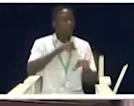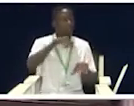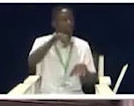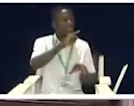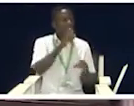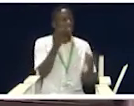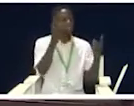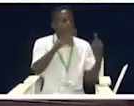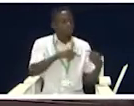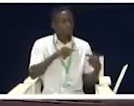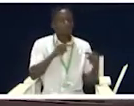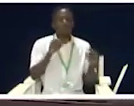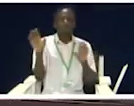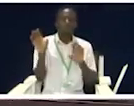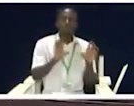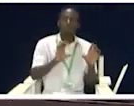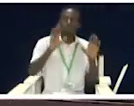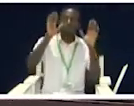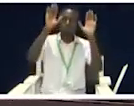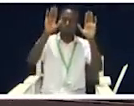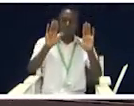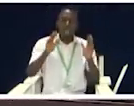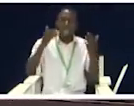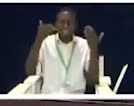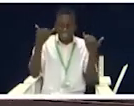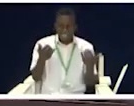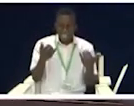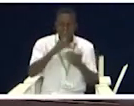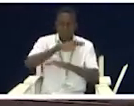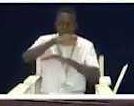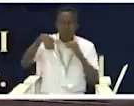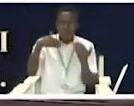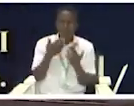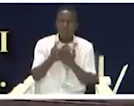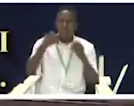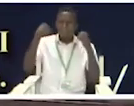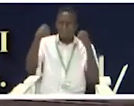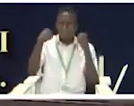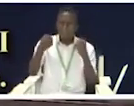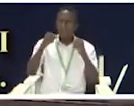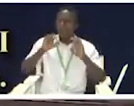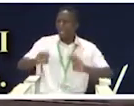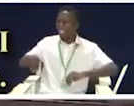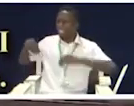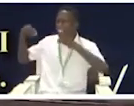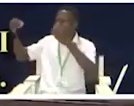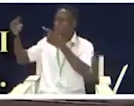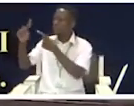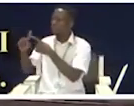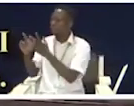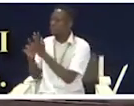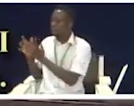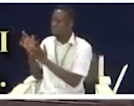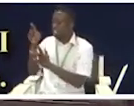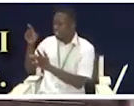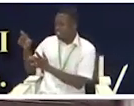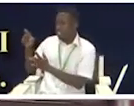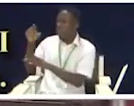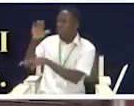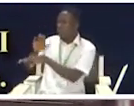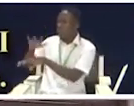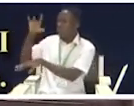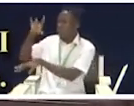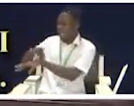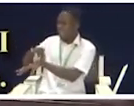could do wonders, how about now that all power has been given unto him on hell in heaven and on earth